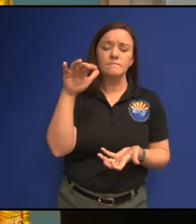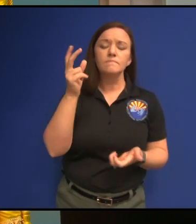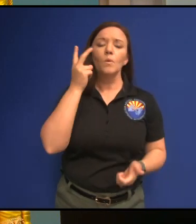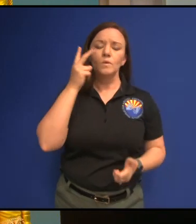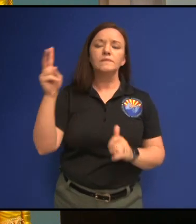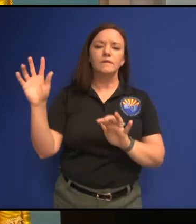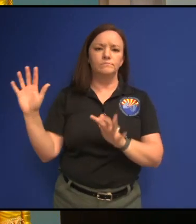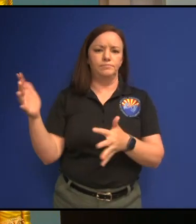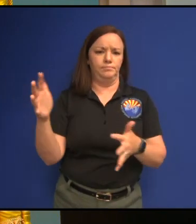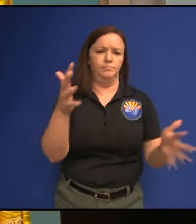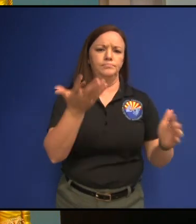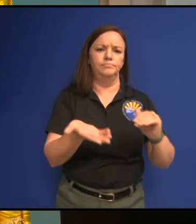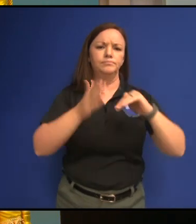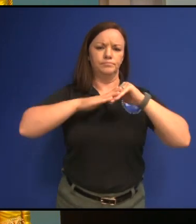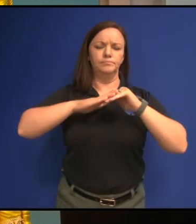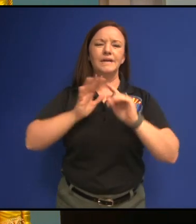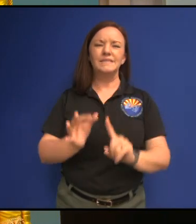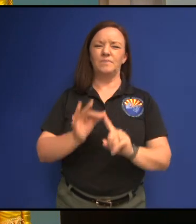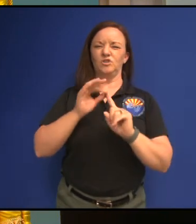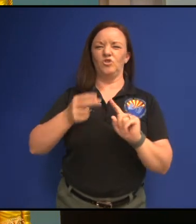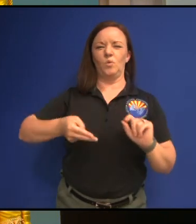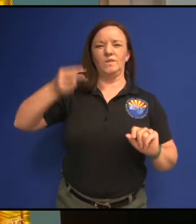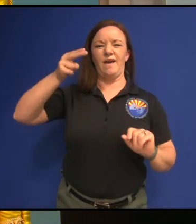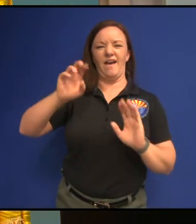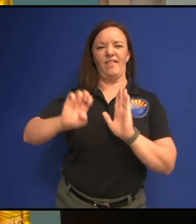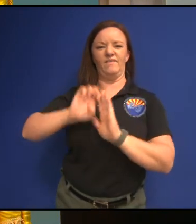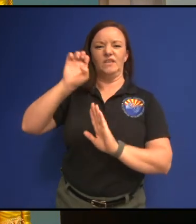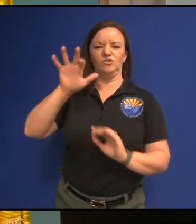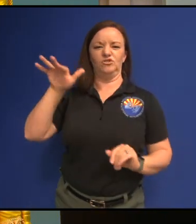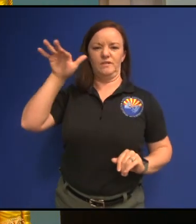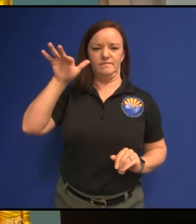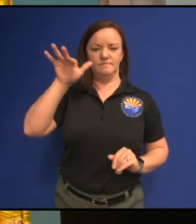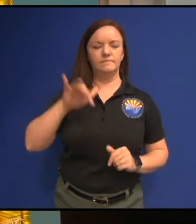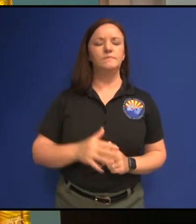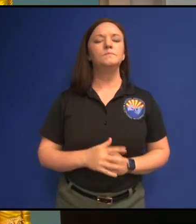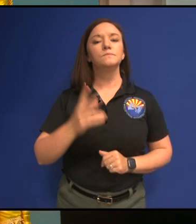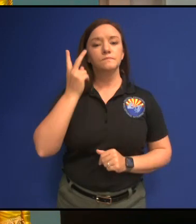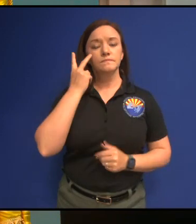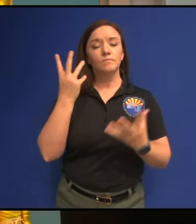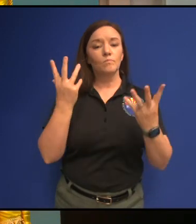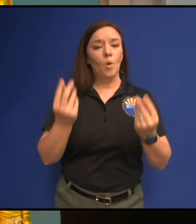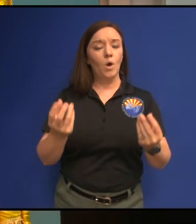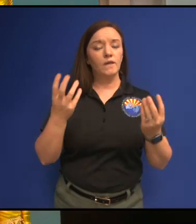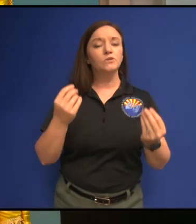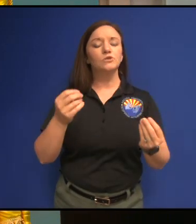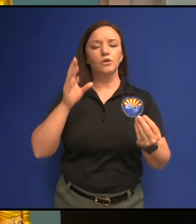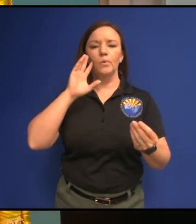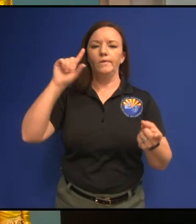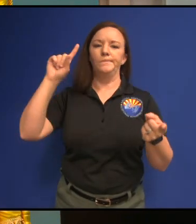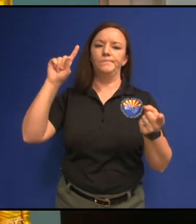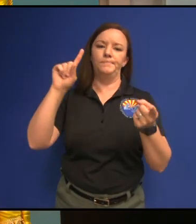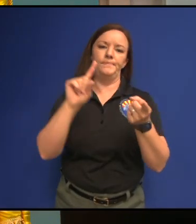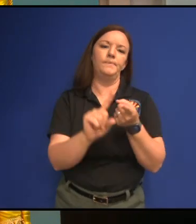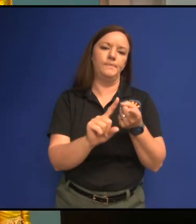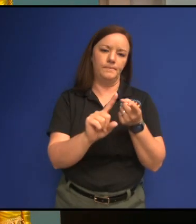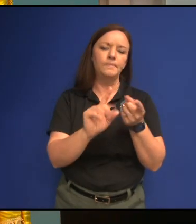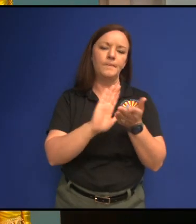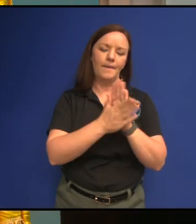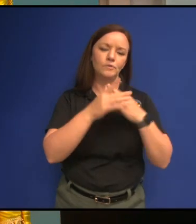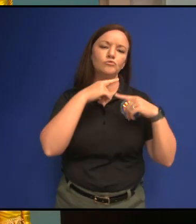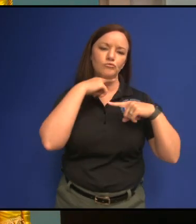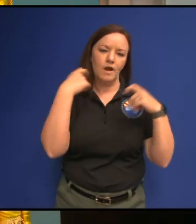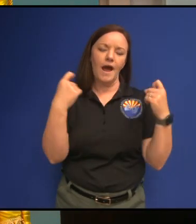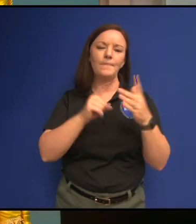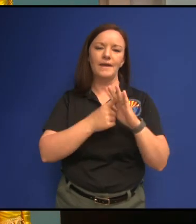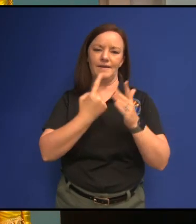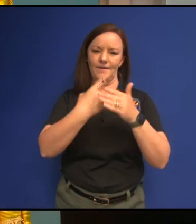up, especially over the high terrain. We're going to see that moisture decrease as we head into early next week, and